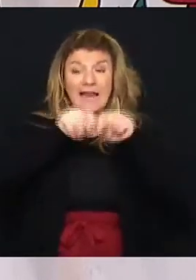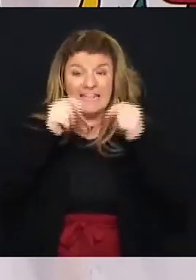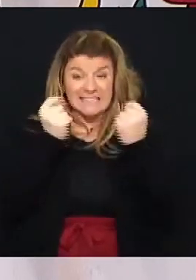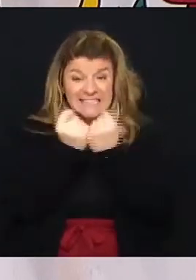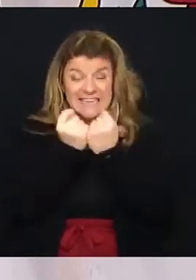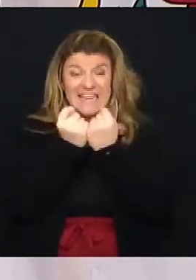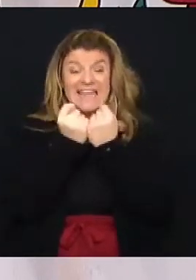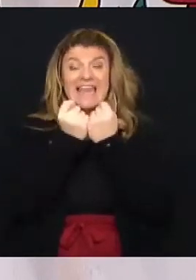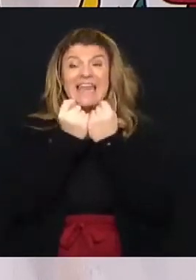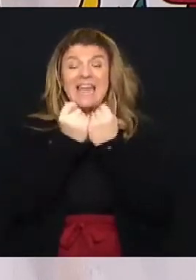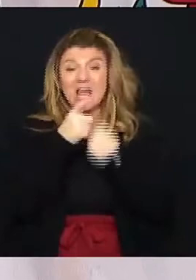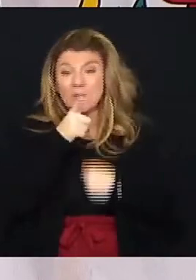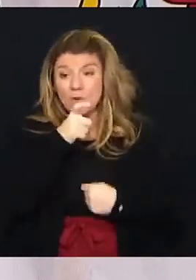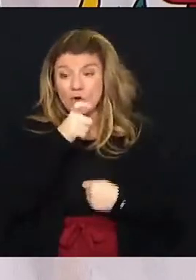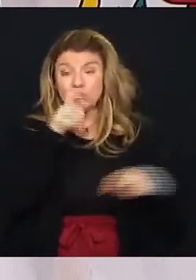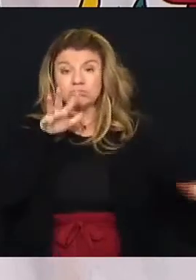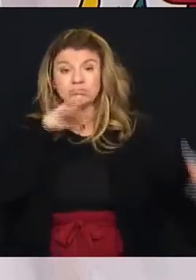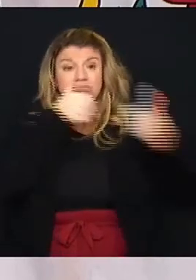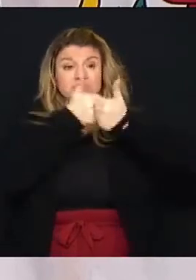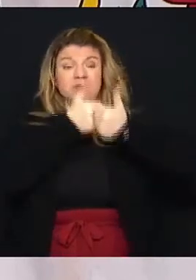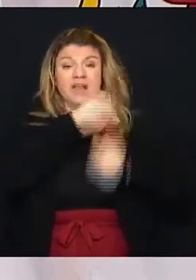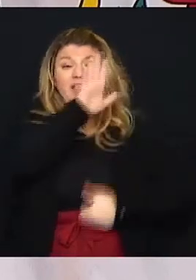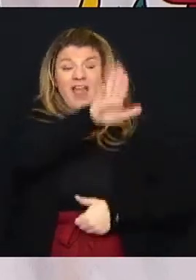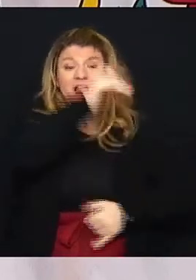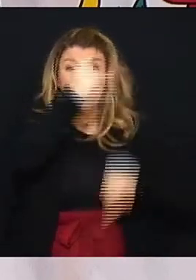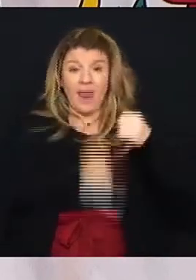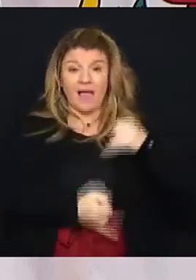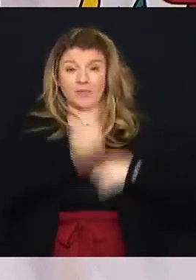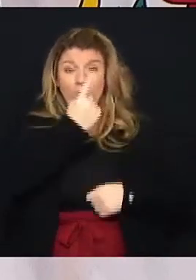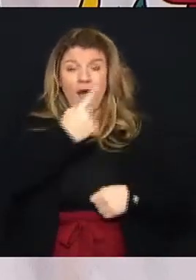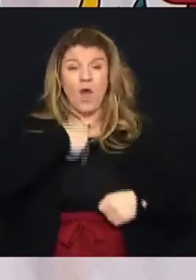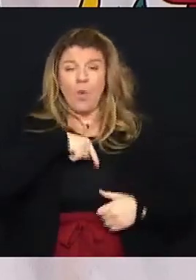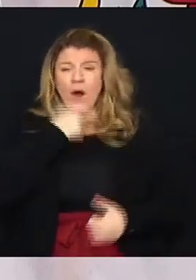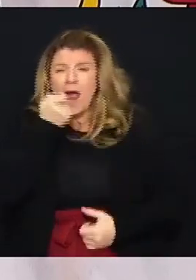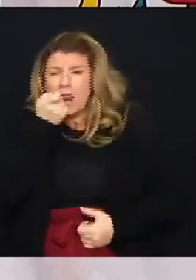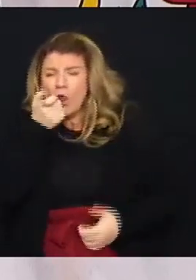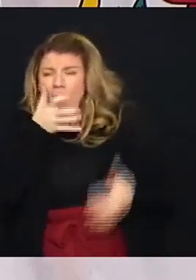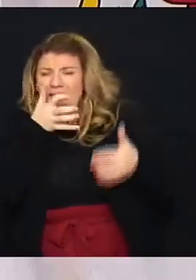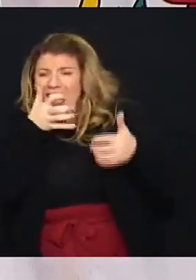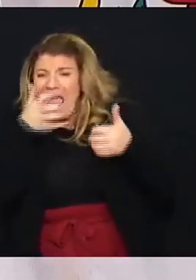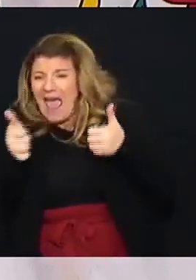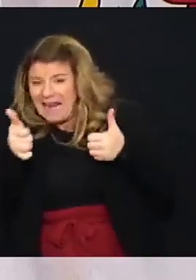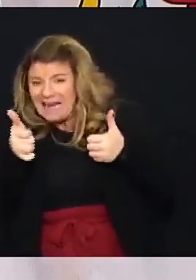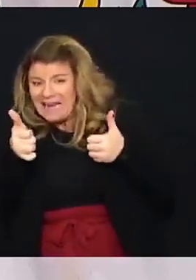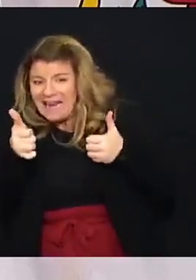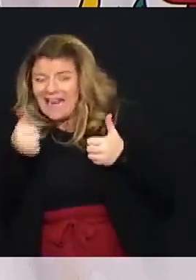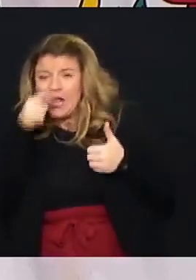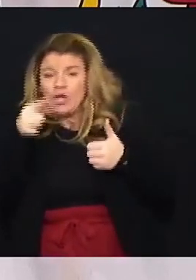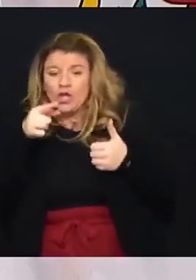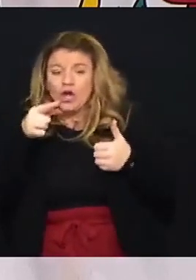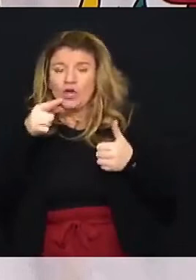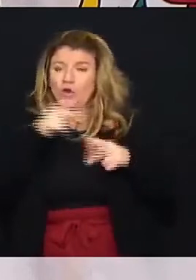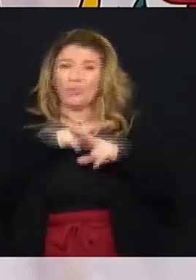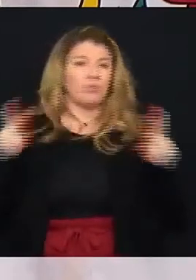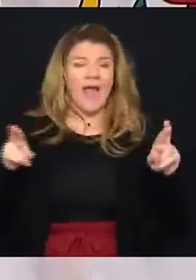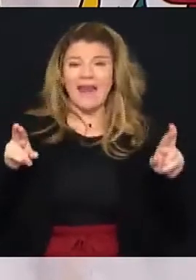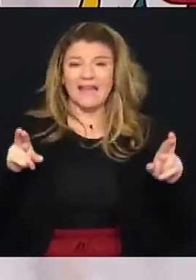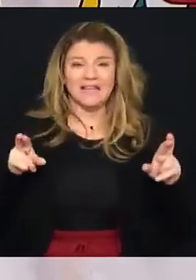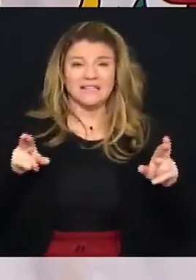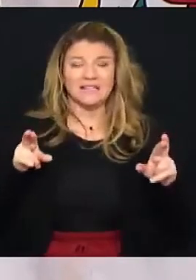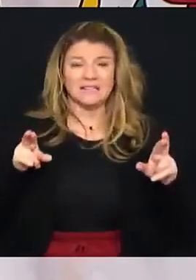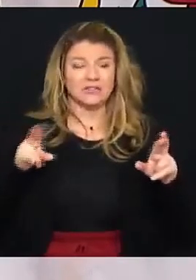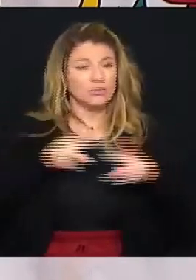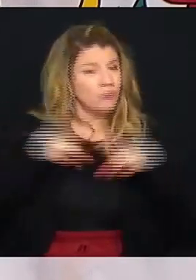is batting, this is their last bats, and you're one run ahead. You're one run ahead, and you're standing there pounding your glove on second